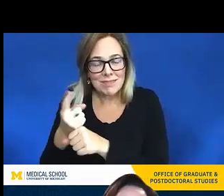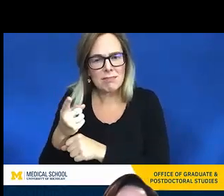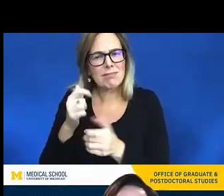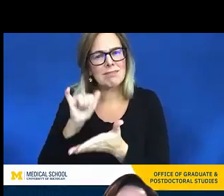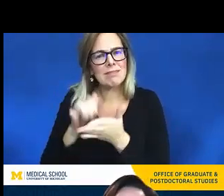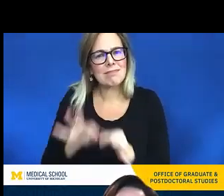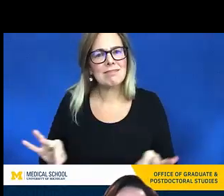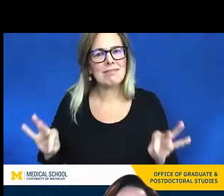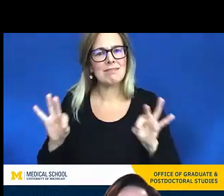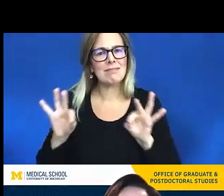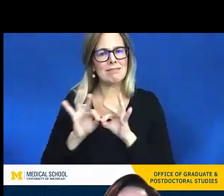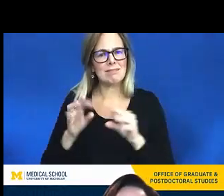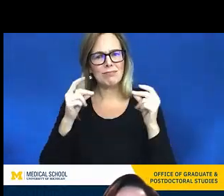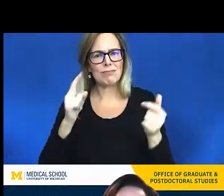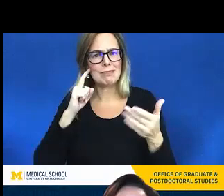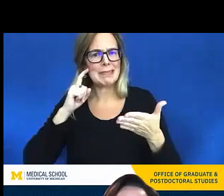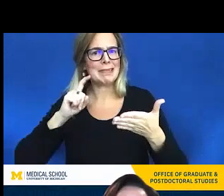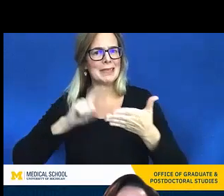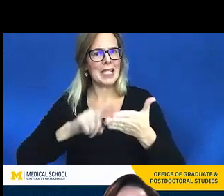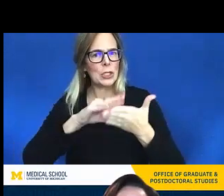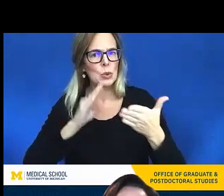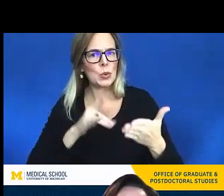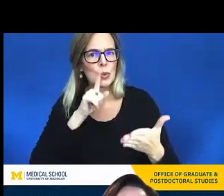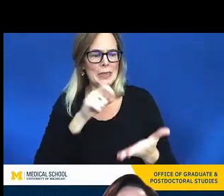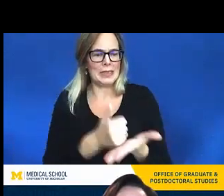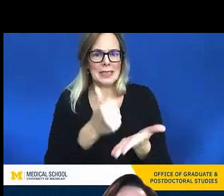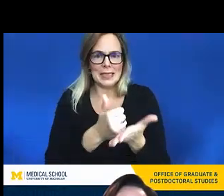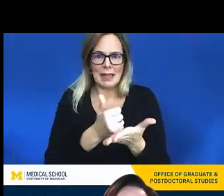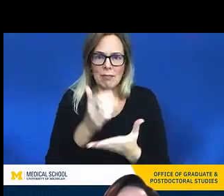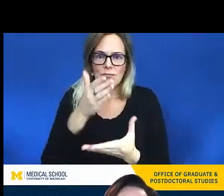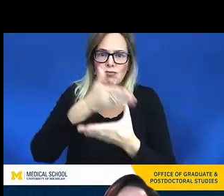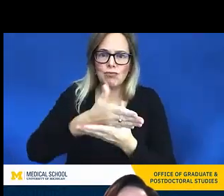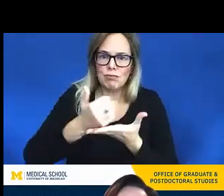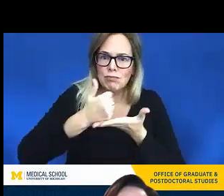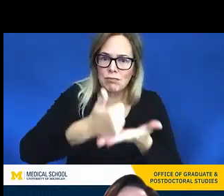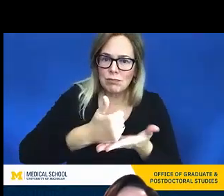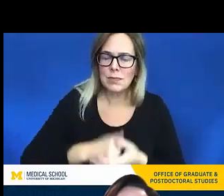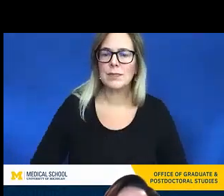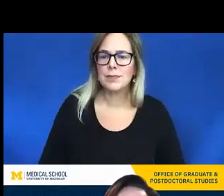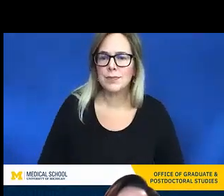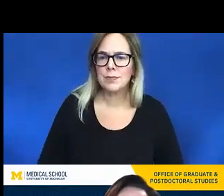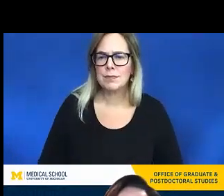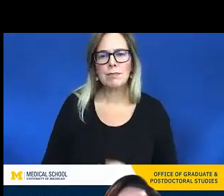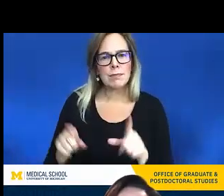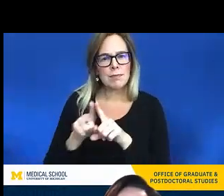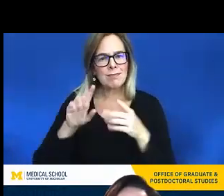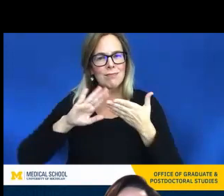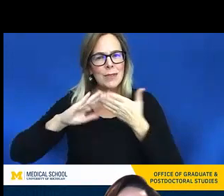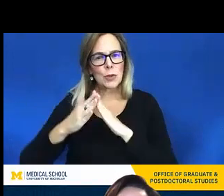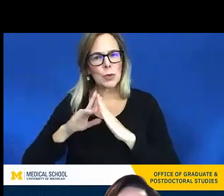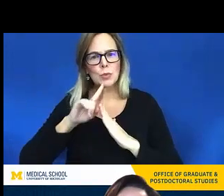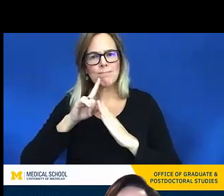identify students that really need additional help and intervention. And I think our community has been really grateful for